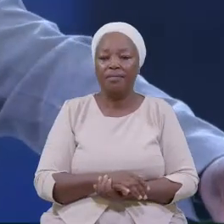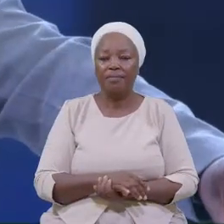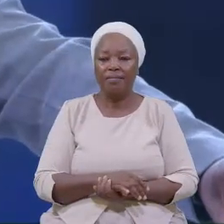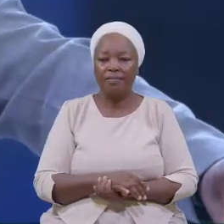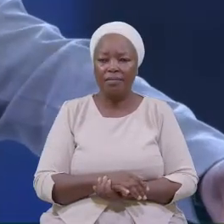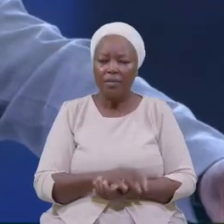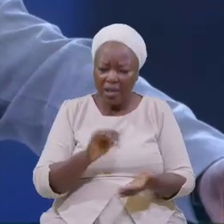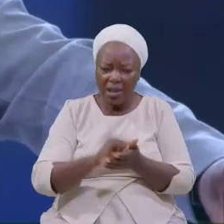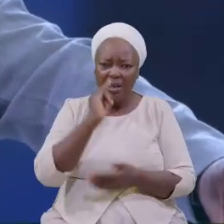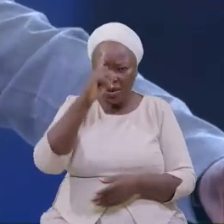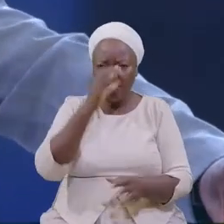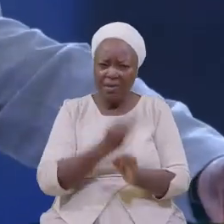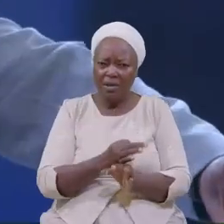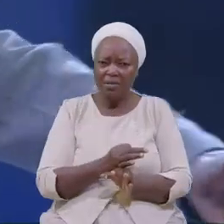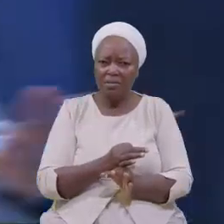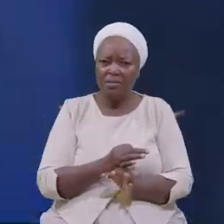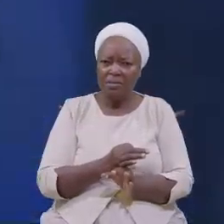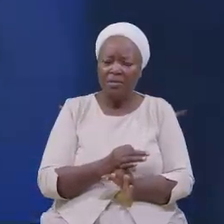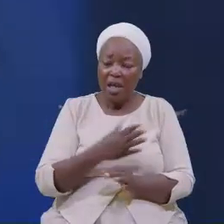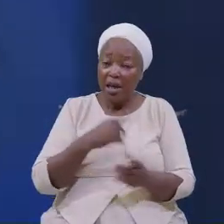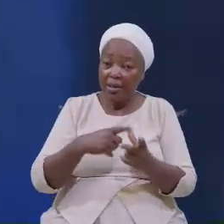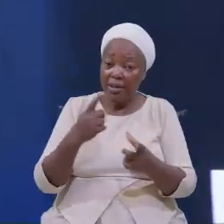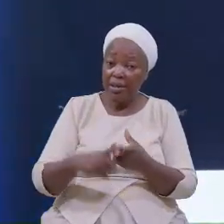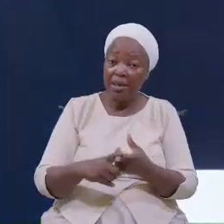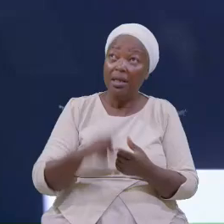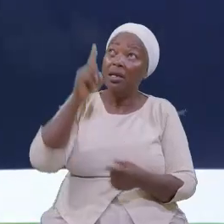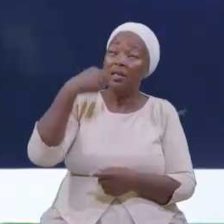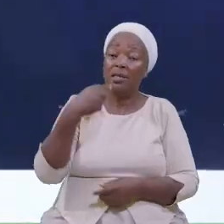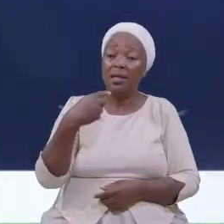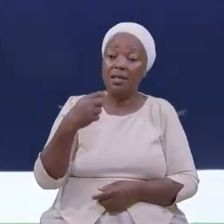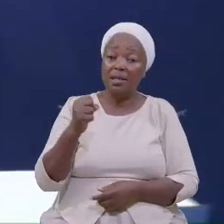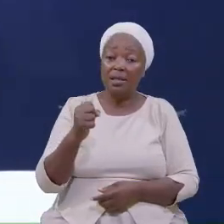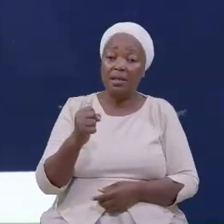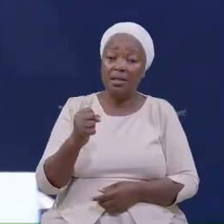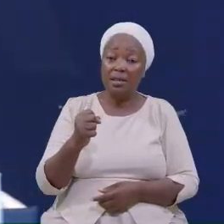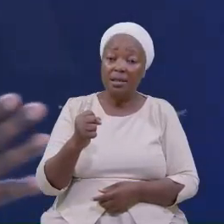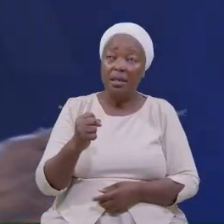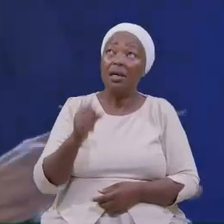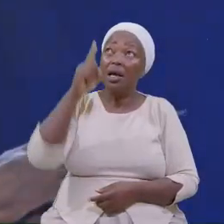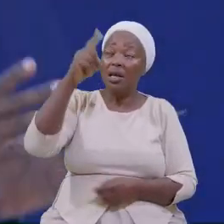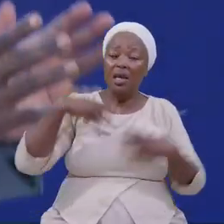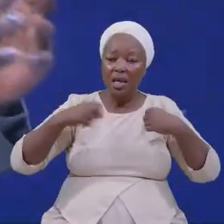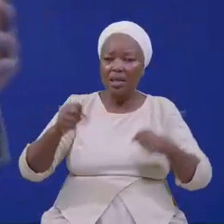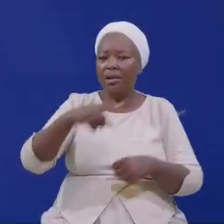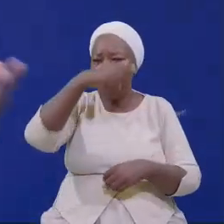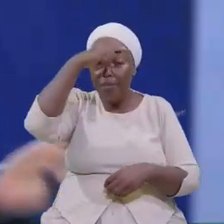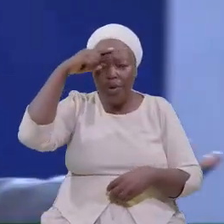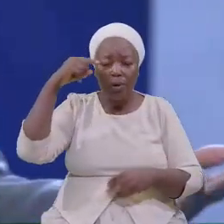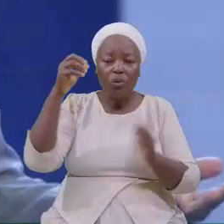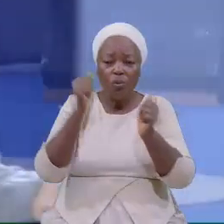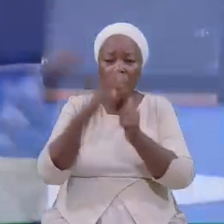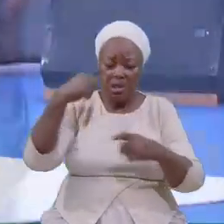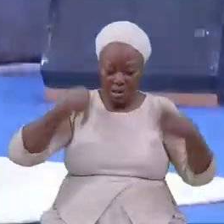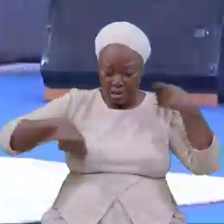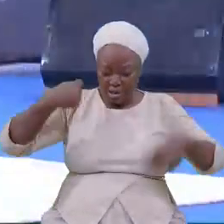That's his faith. And then he says, he heals, because with his